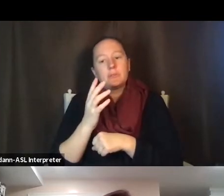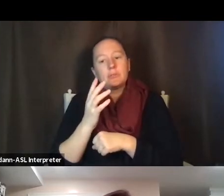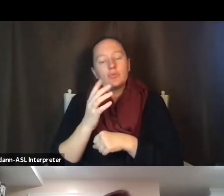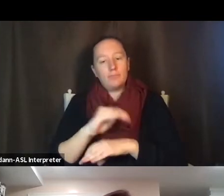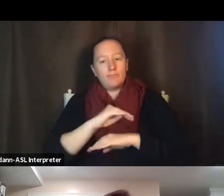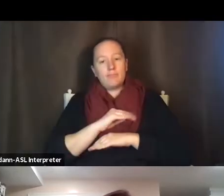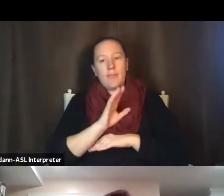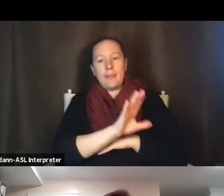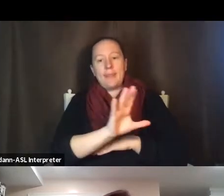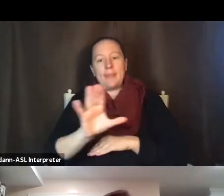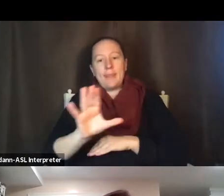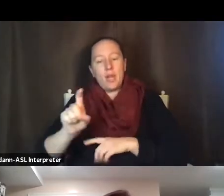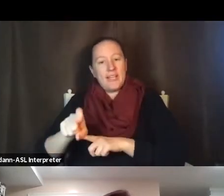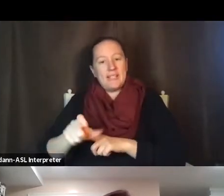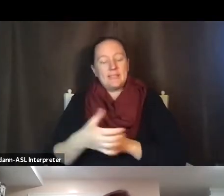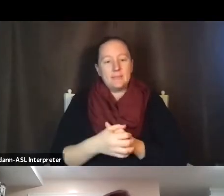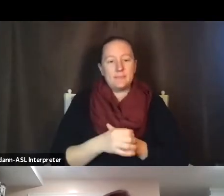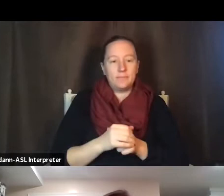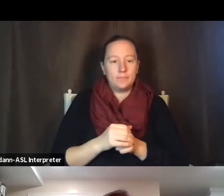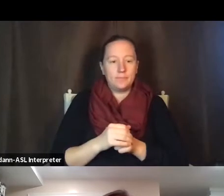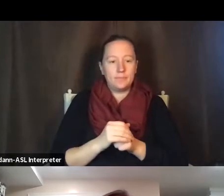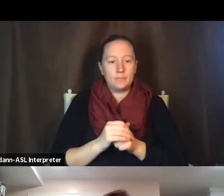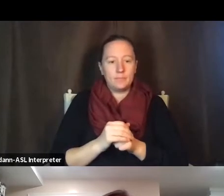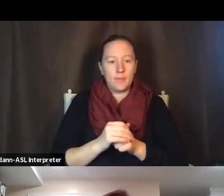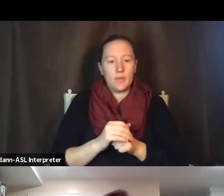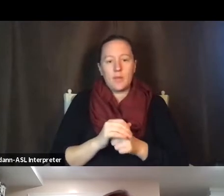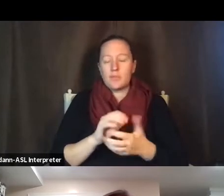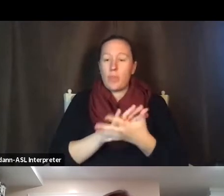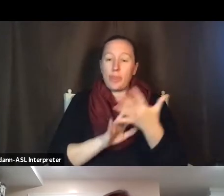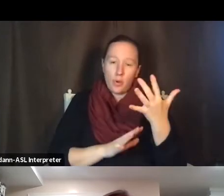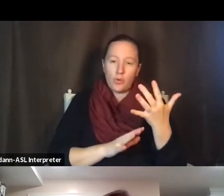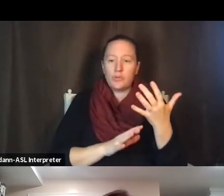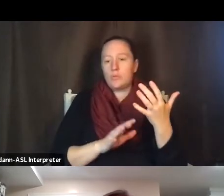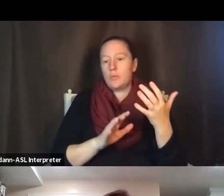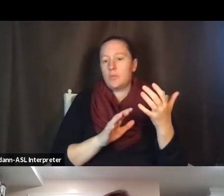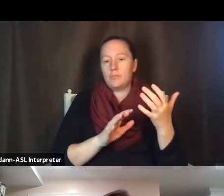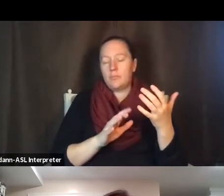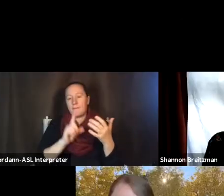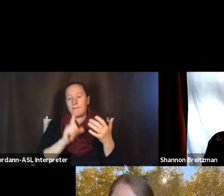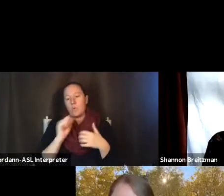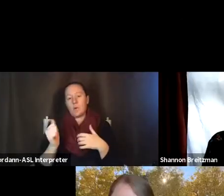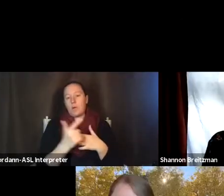need. And so those were themes across the priority populations.